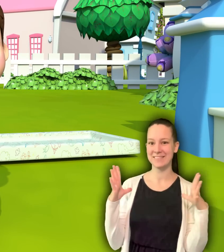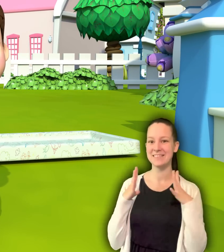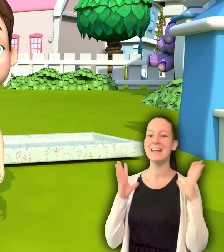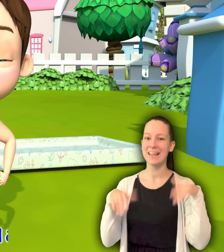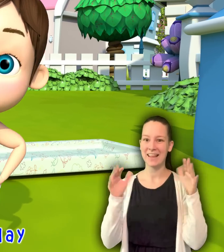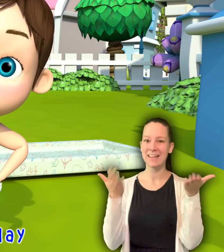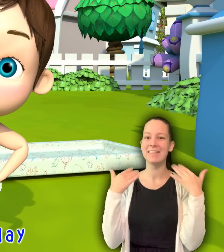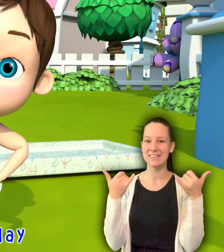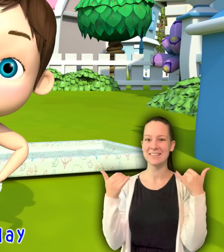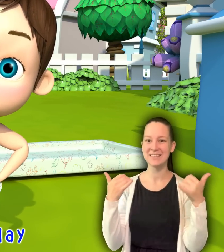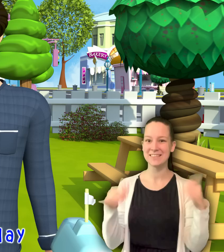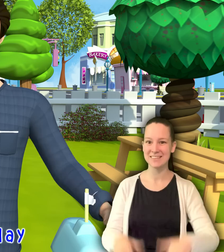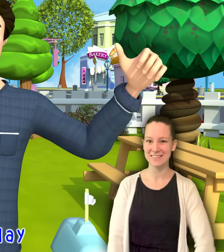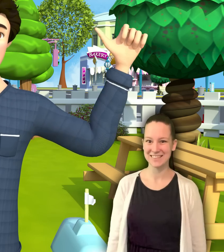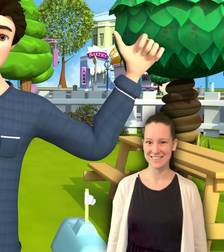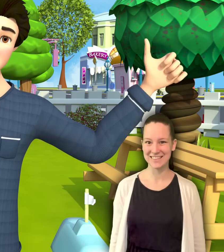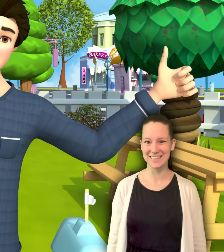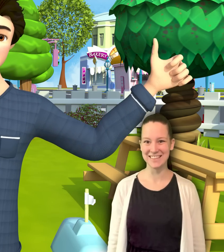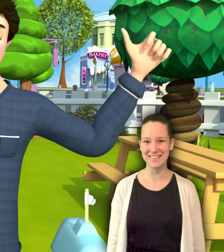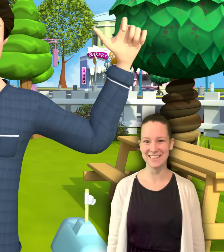hey hey come and